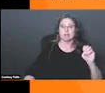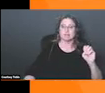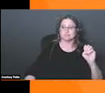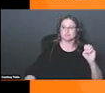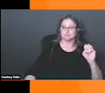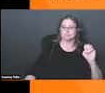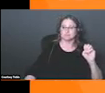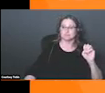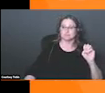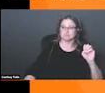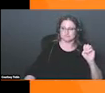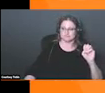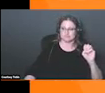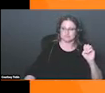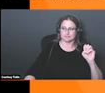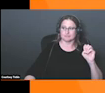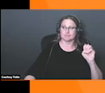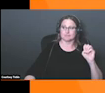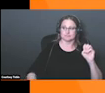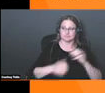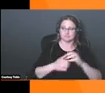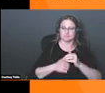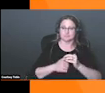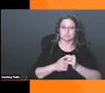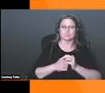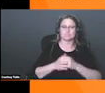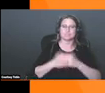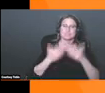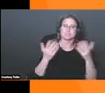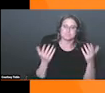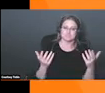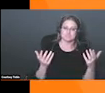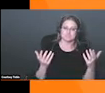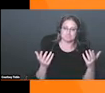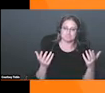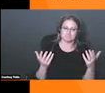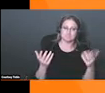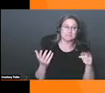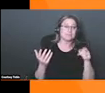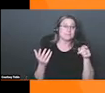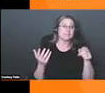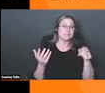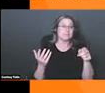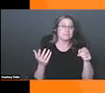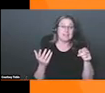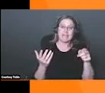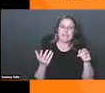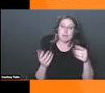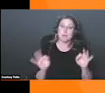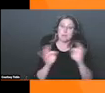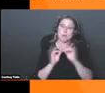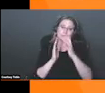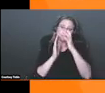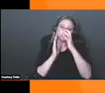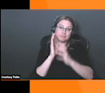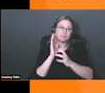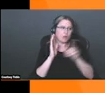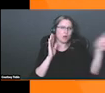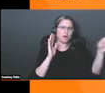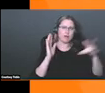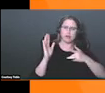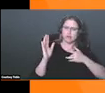compelling storyline, the emotional engagement. Make sure that they can relate to it. You know, you really